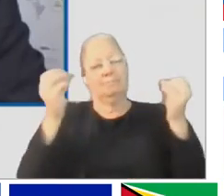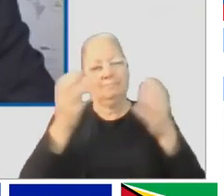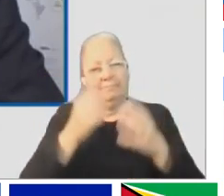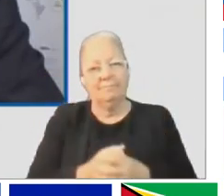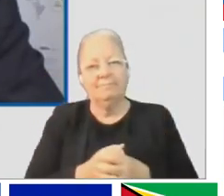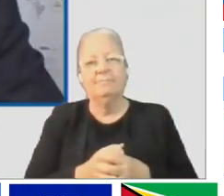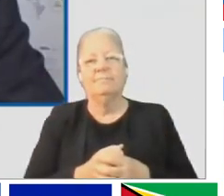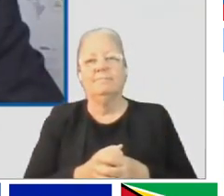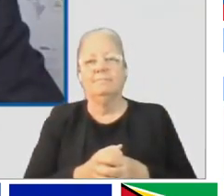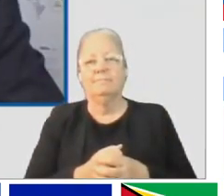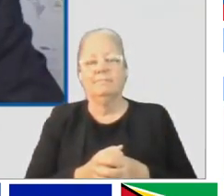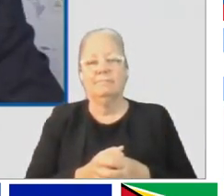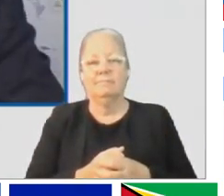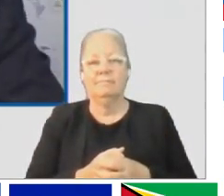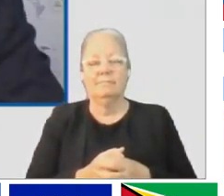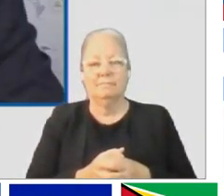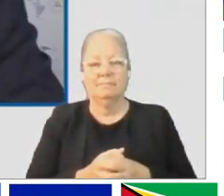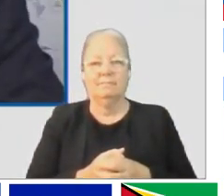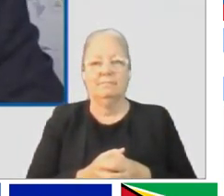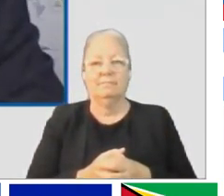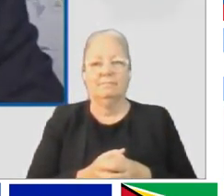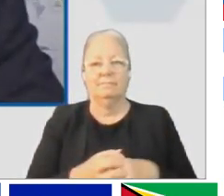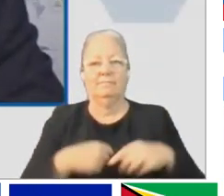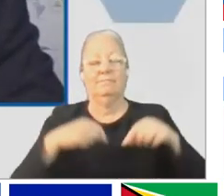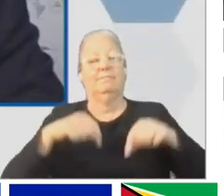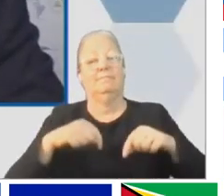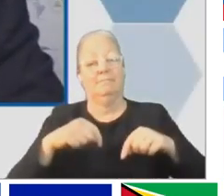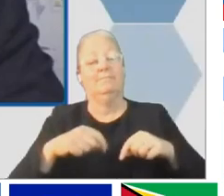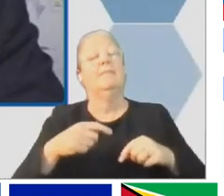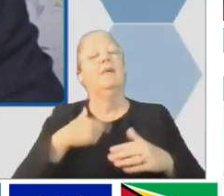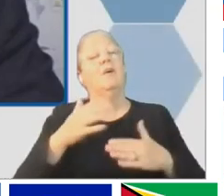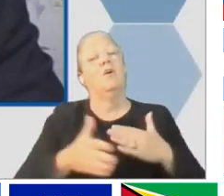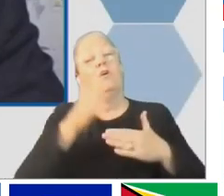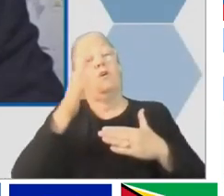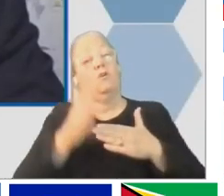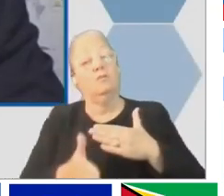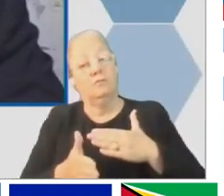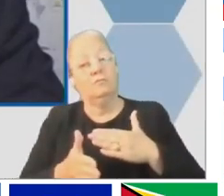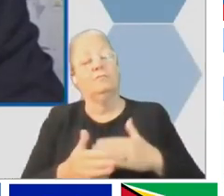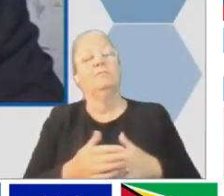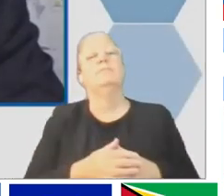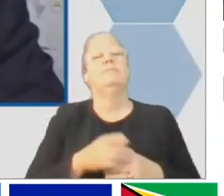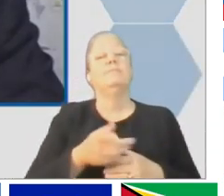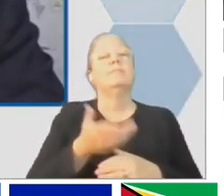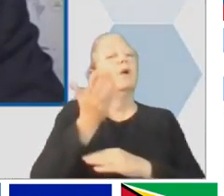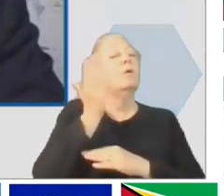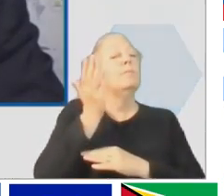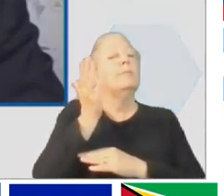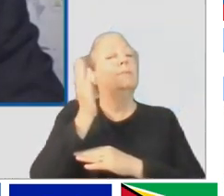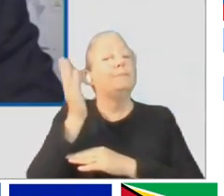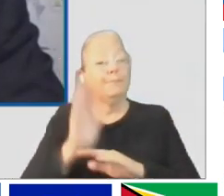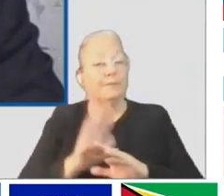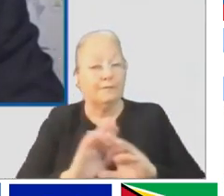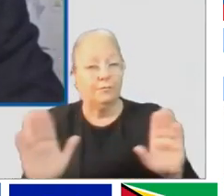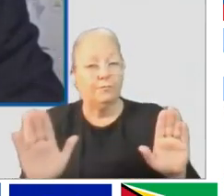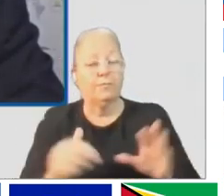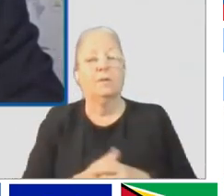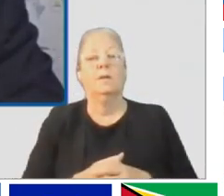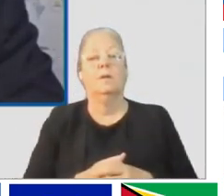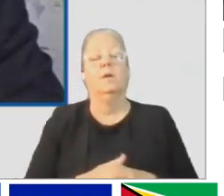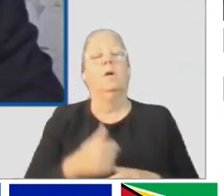are now at the end of the round of speakers. We will open the